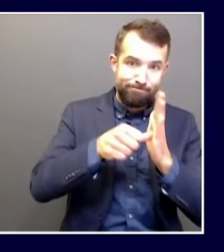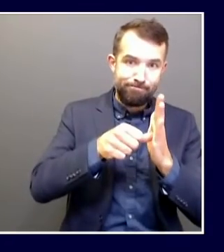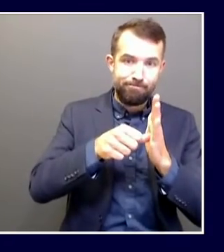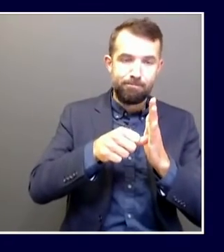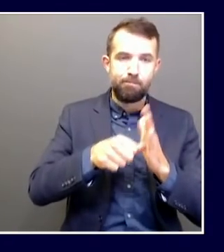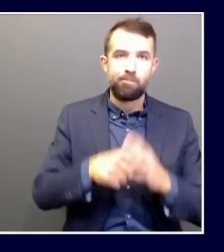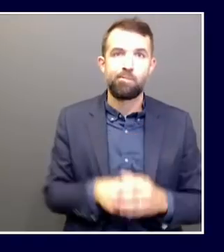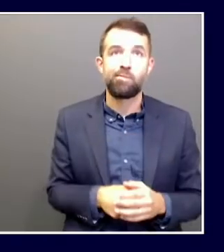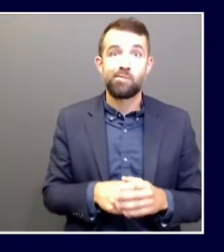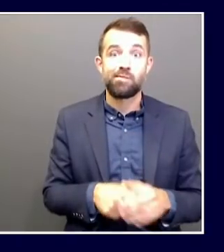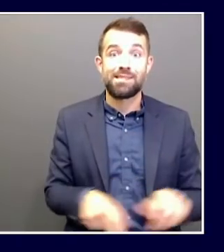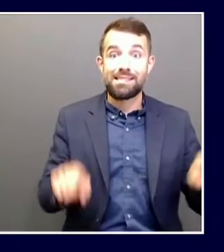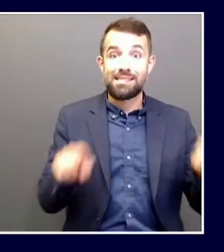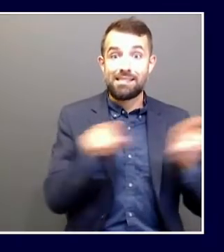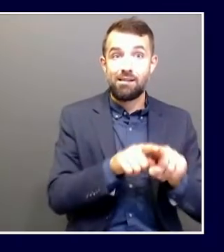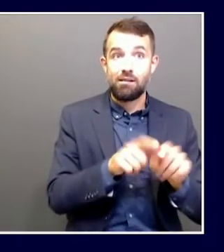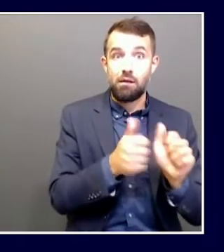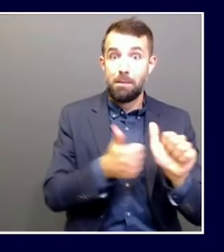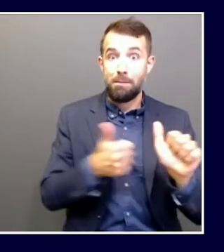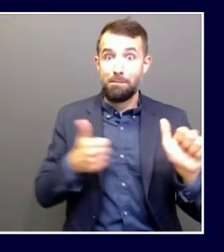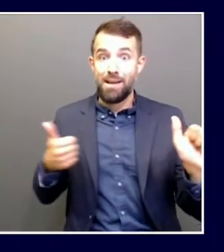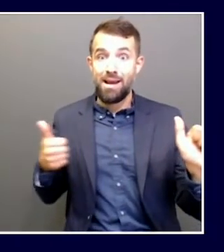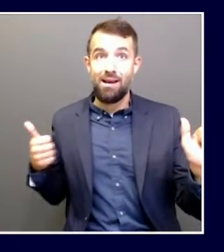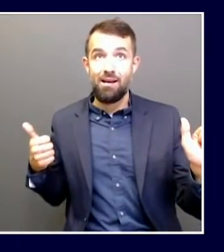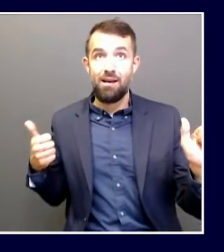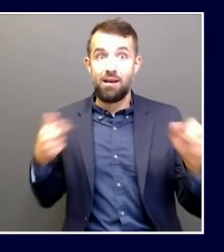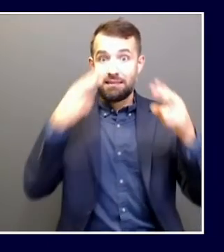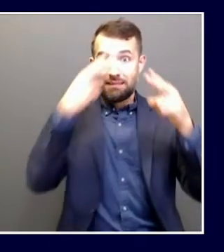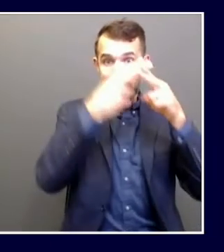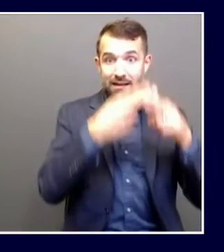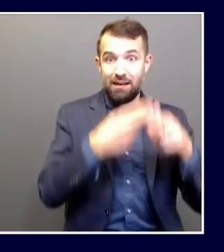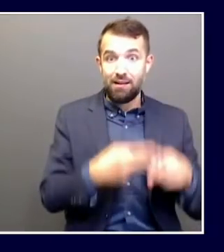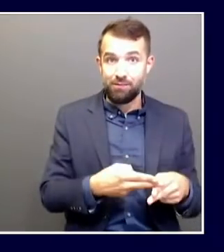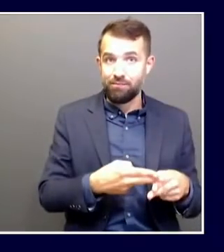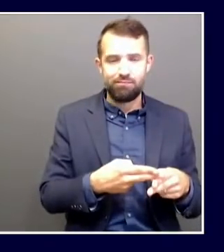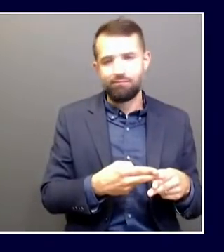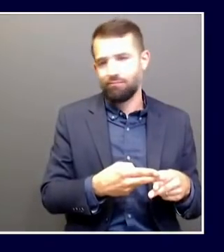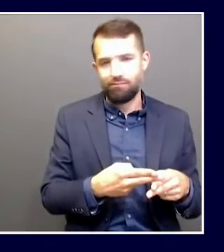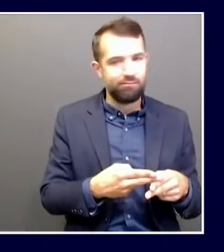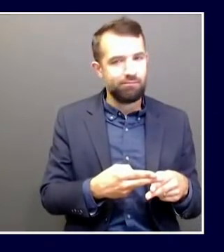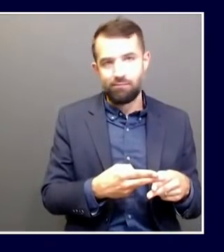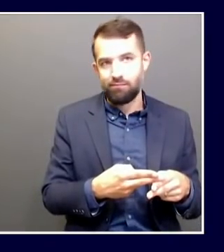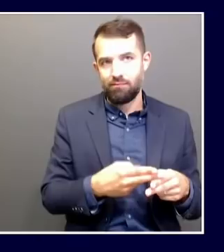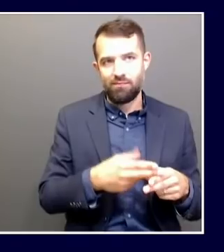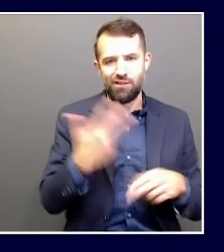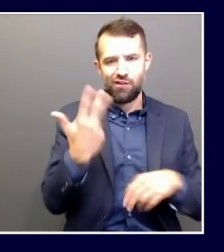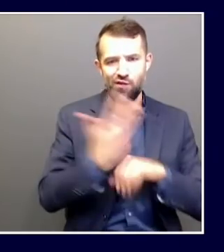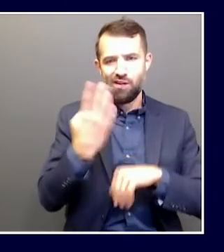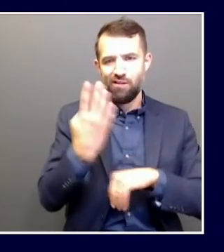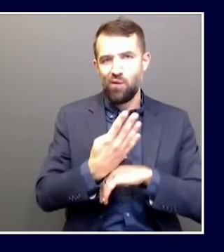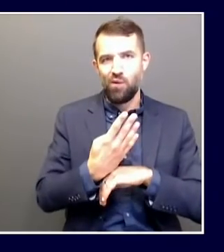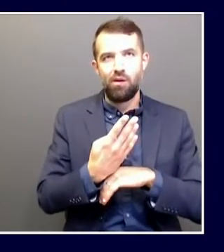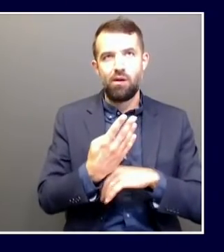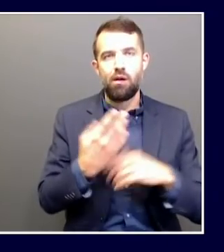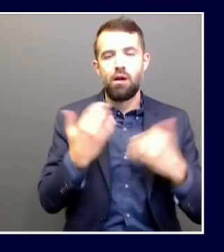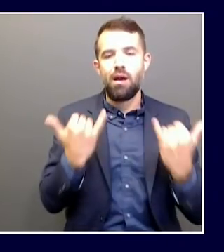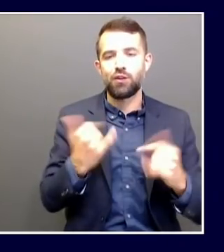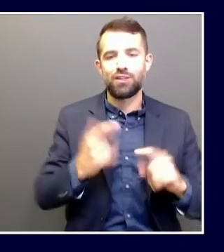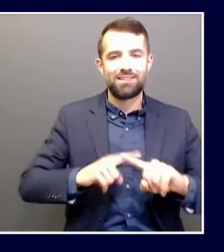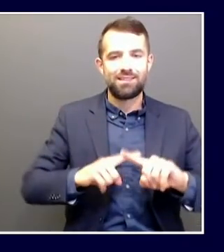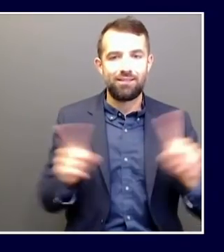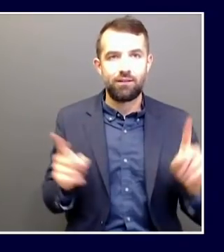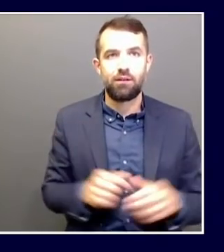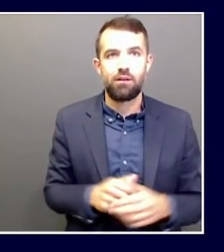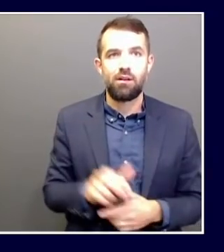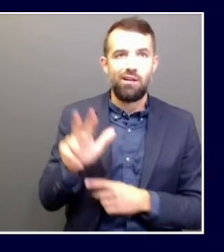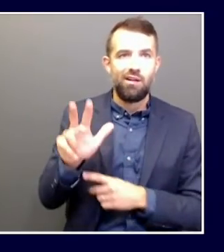as even 3 days ago. It's a function of getting in 400 to 500 to 600 tests a day and being able